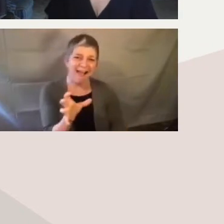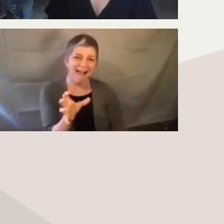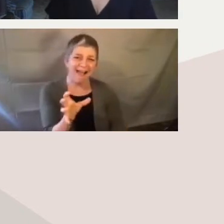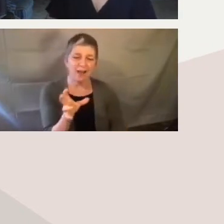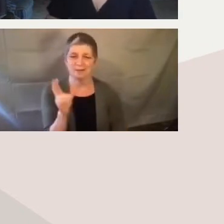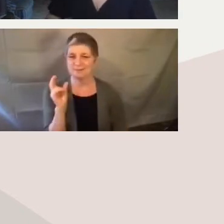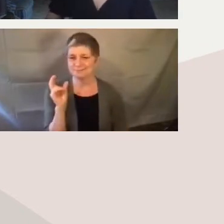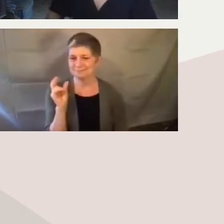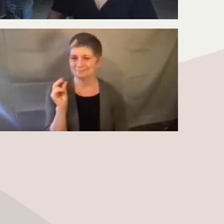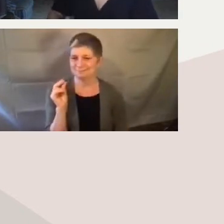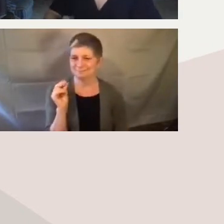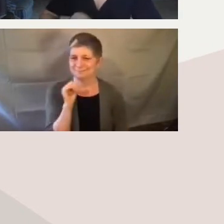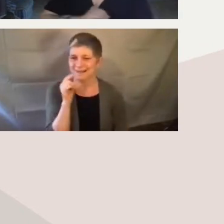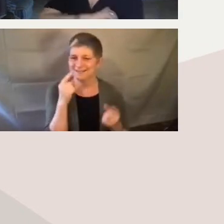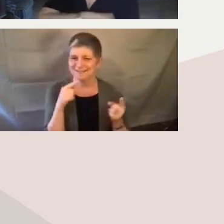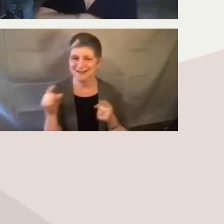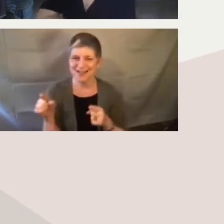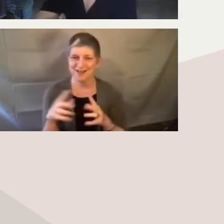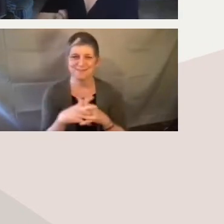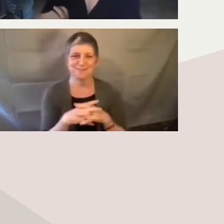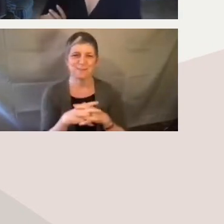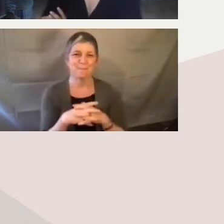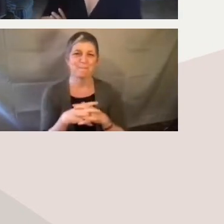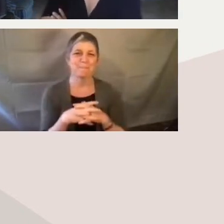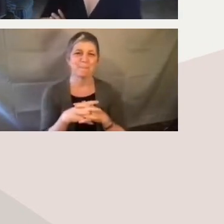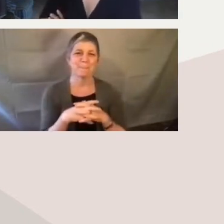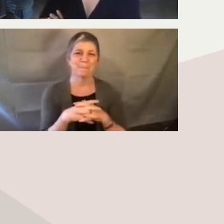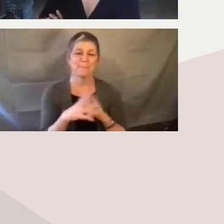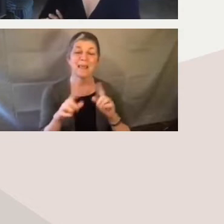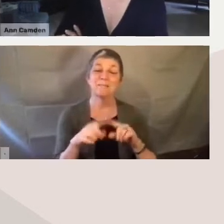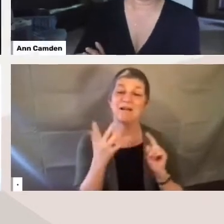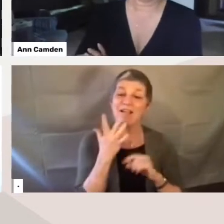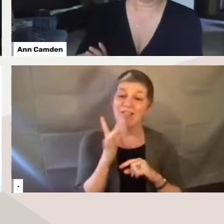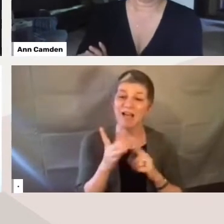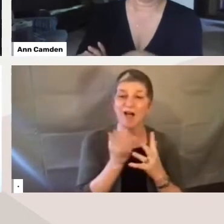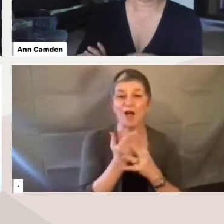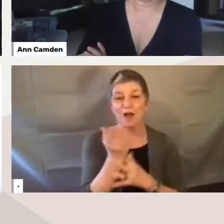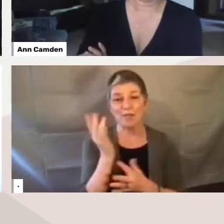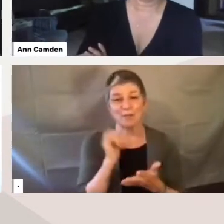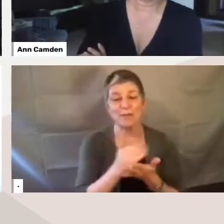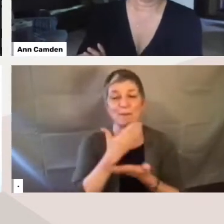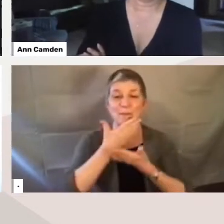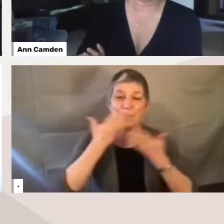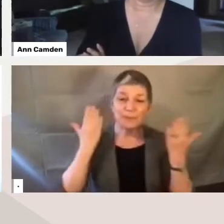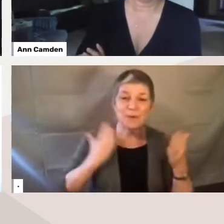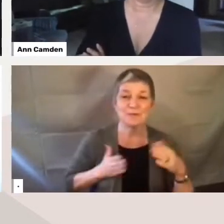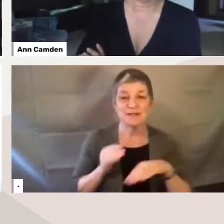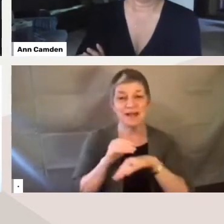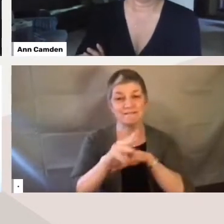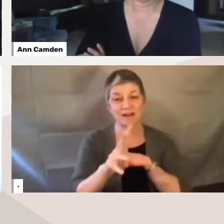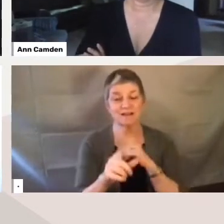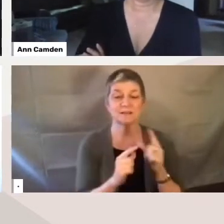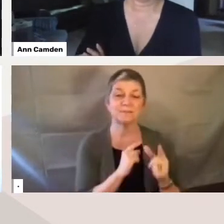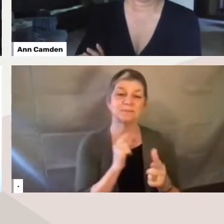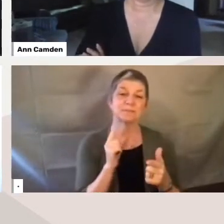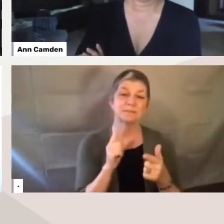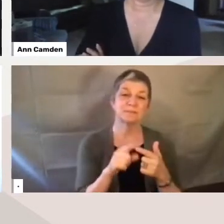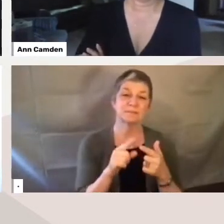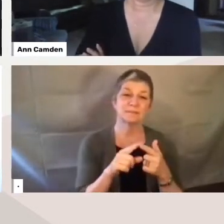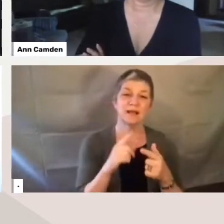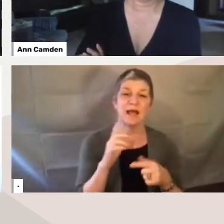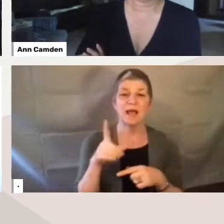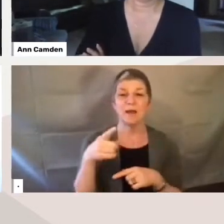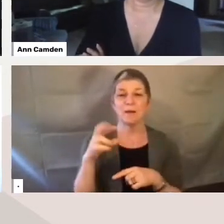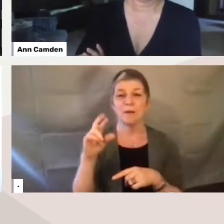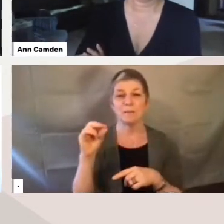didn't happen. So, but luckily I got through that, no side effects, no anything. Then I had